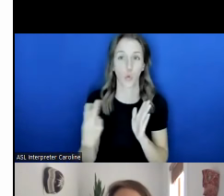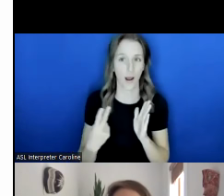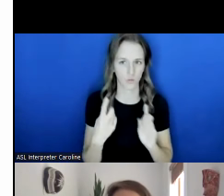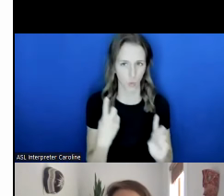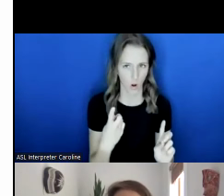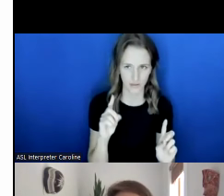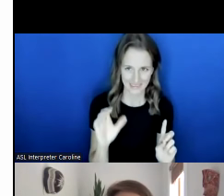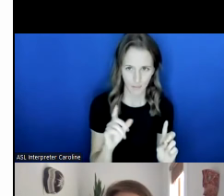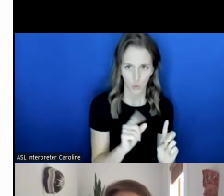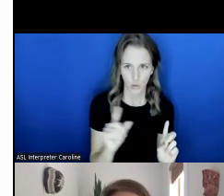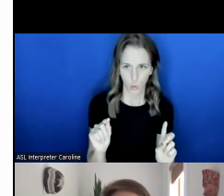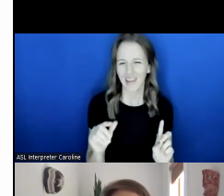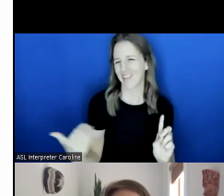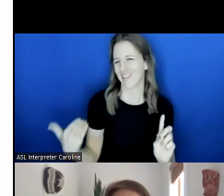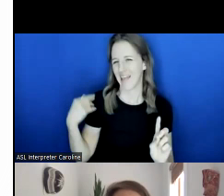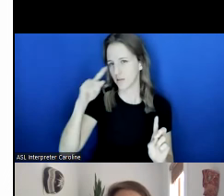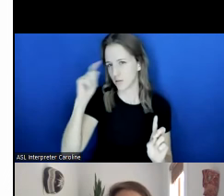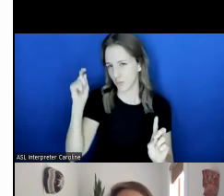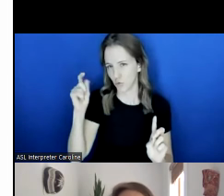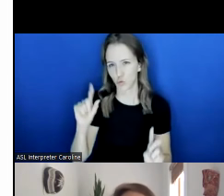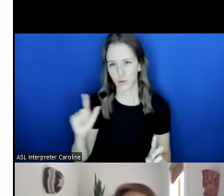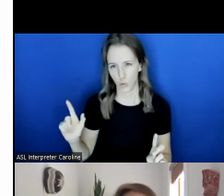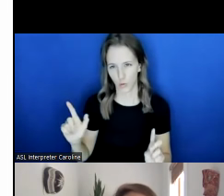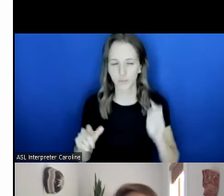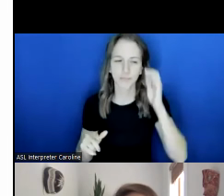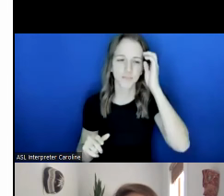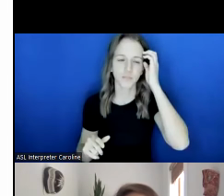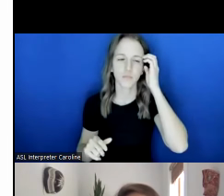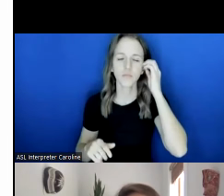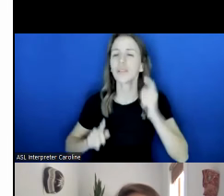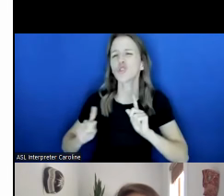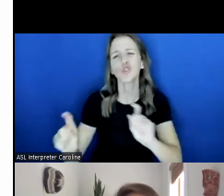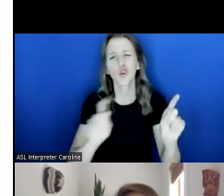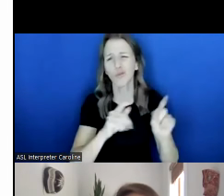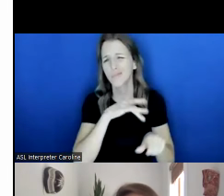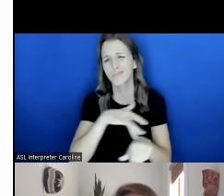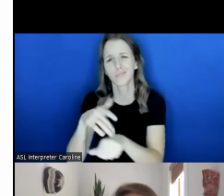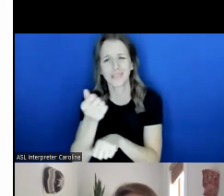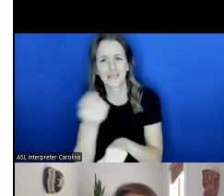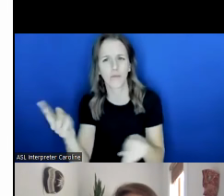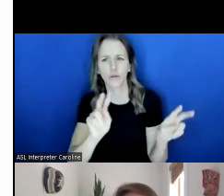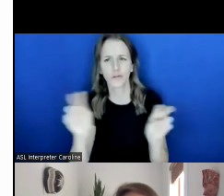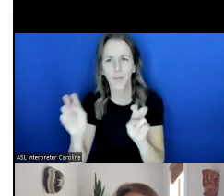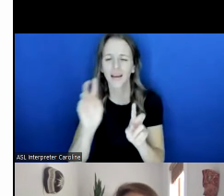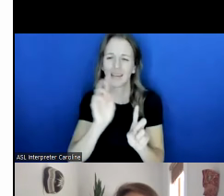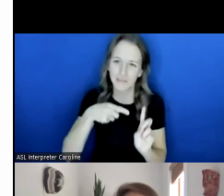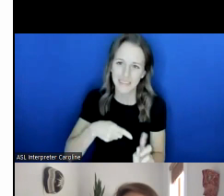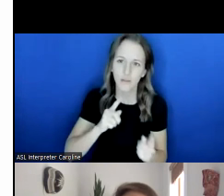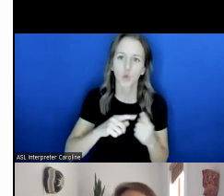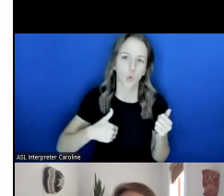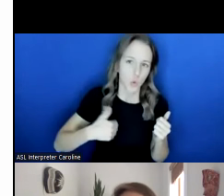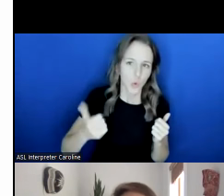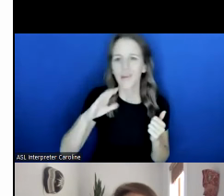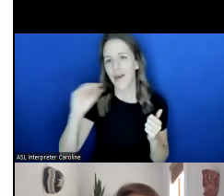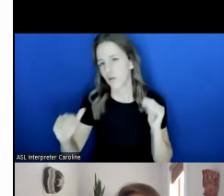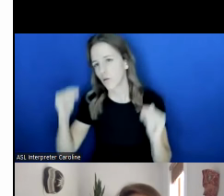some last summer. The survey itself covered a wide range of topics specific to youth and adults. Some